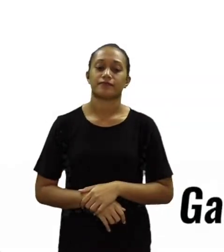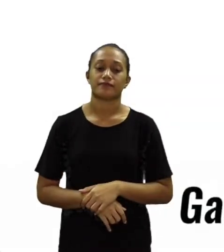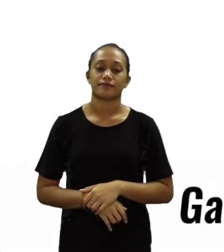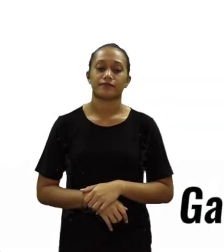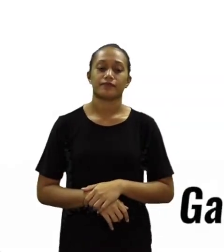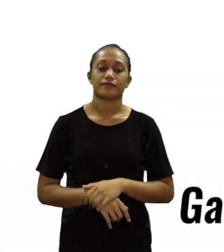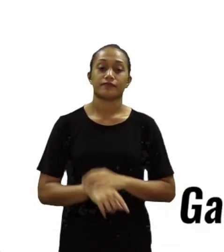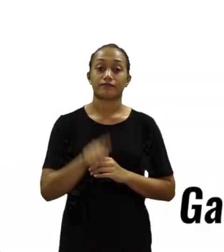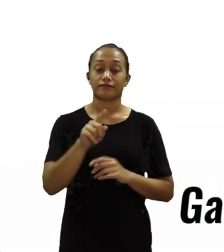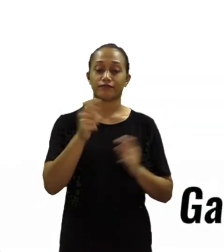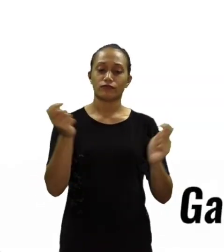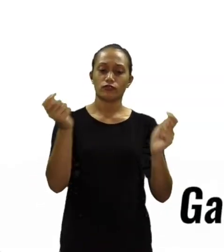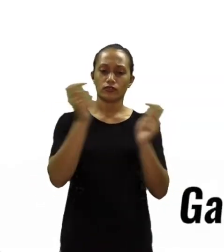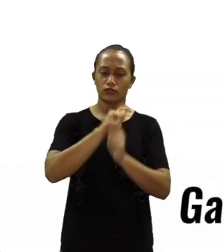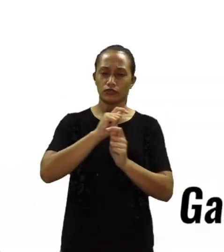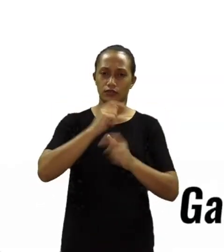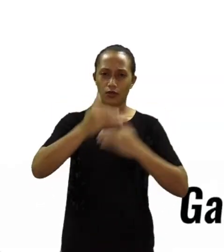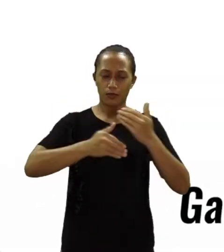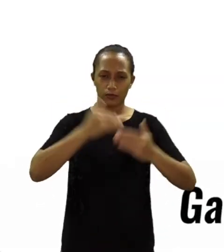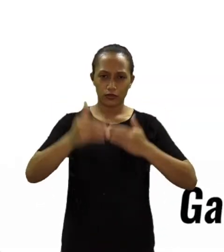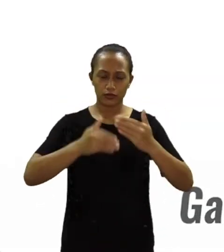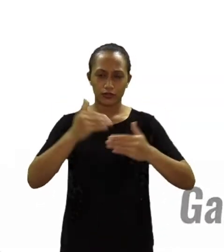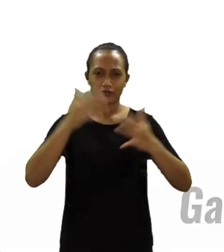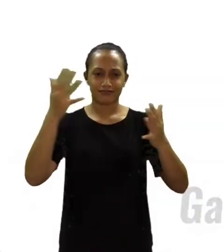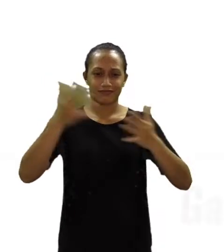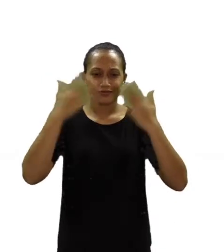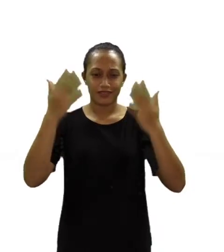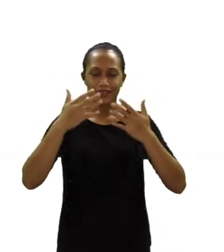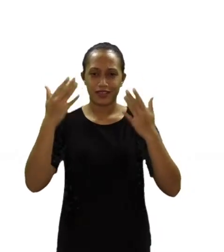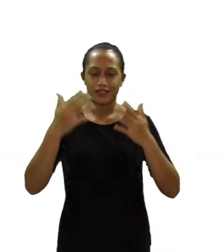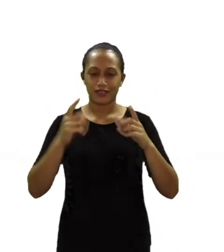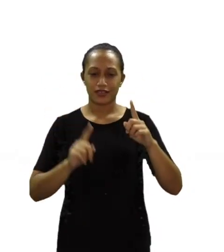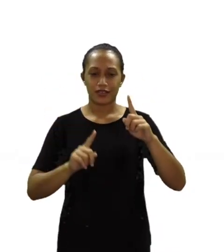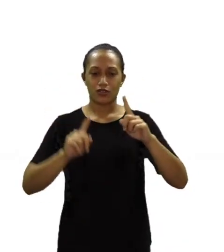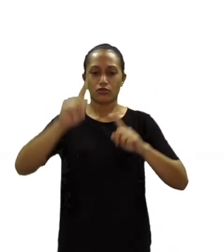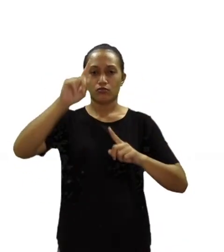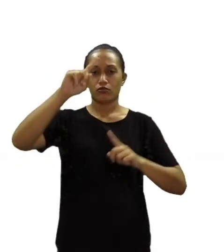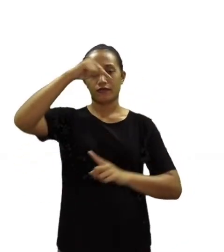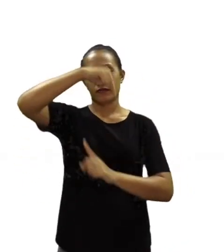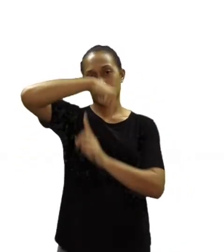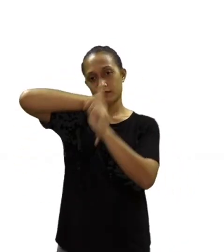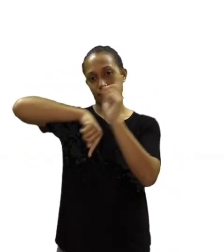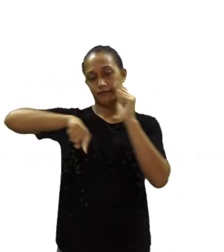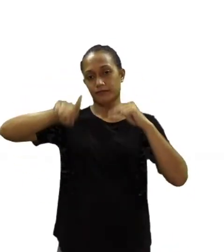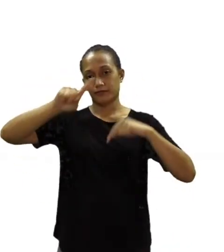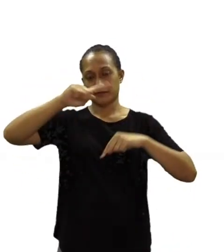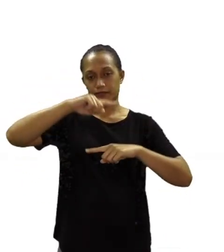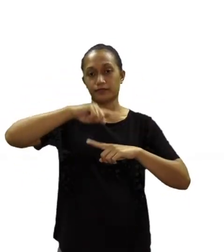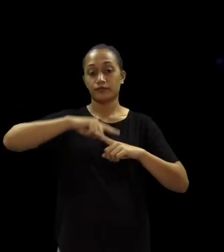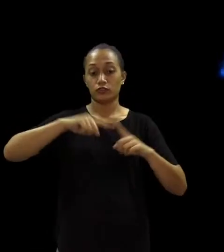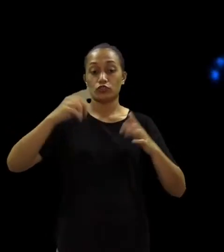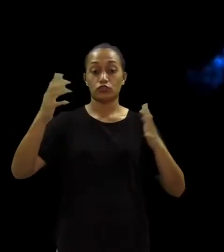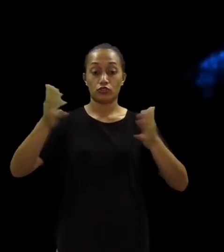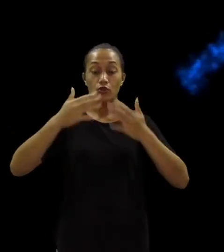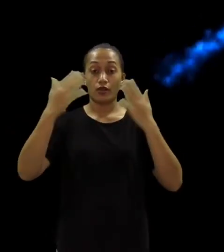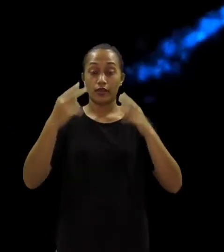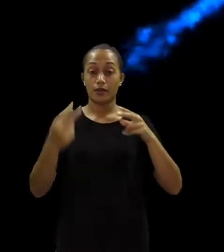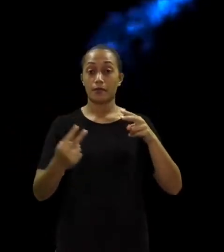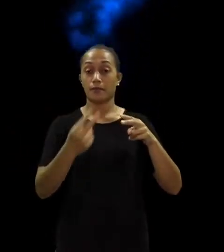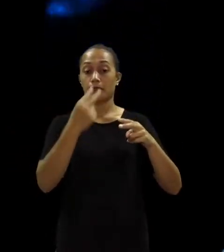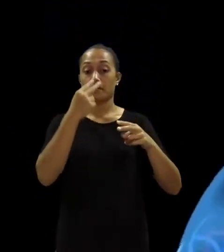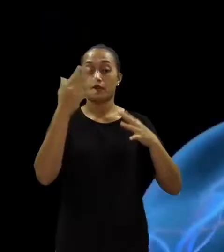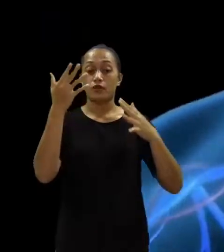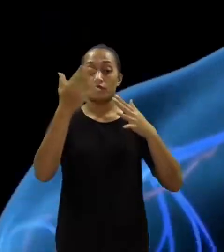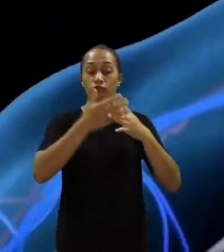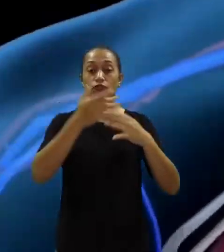Gaseous exchange refers to the process of oxygen and carbon dioxide moving between the lungs and blood. Air passes into the lungs